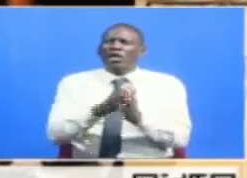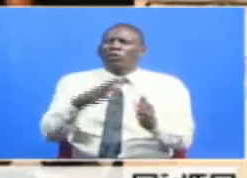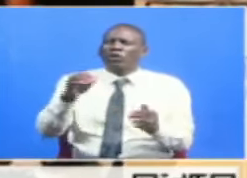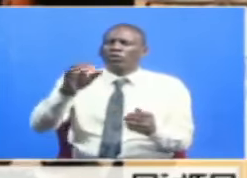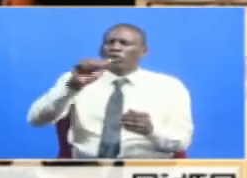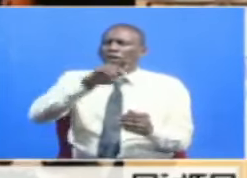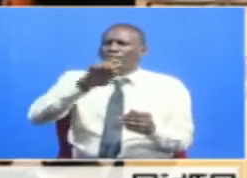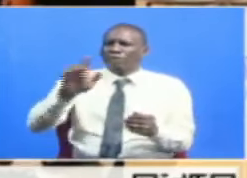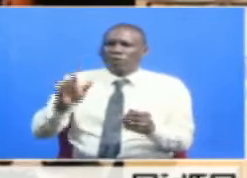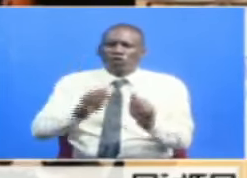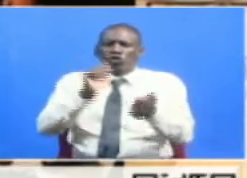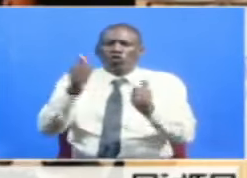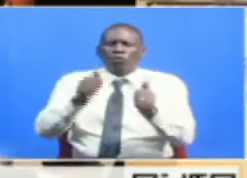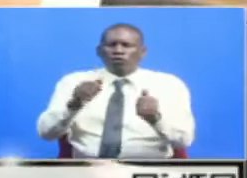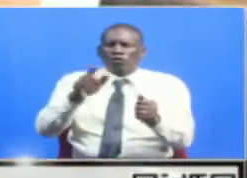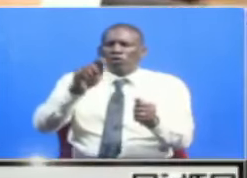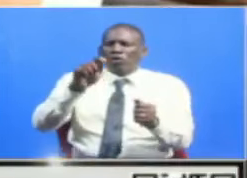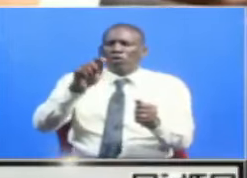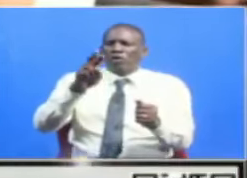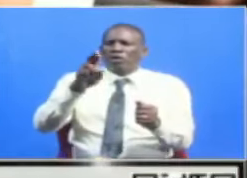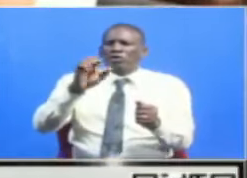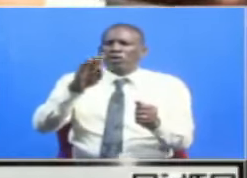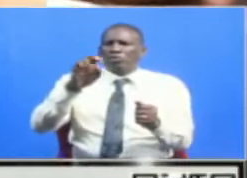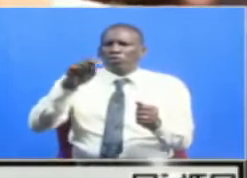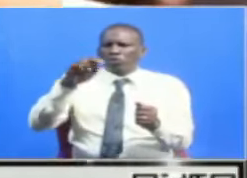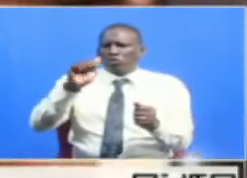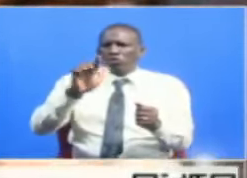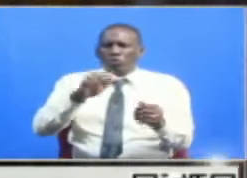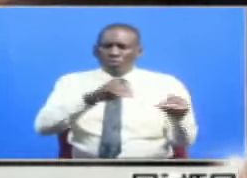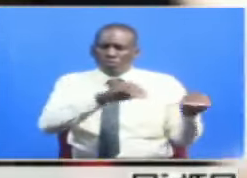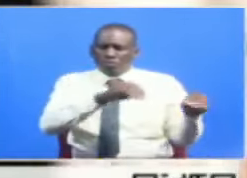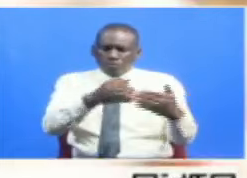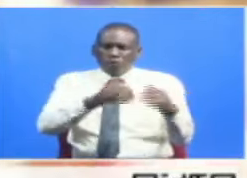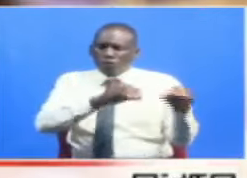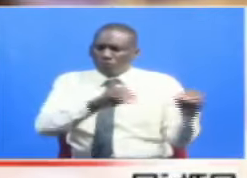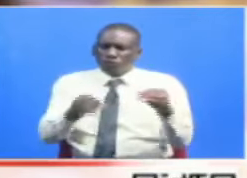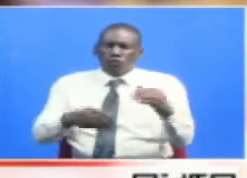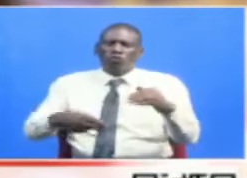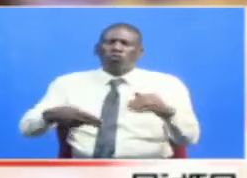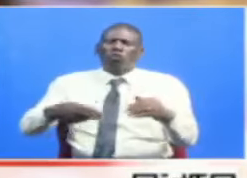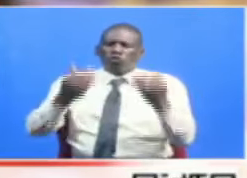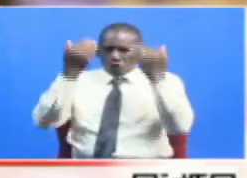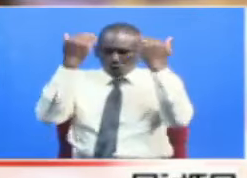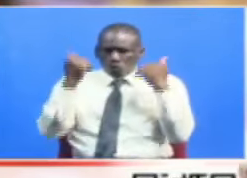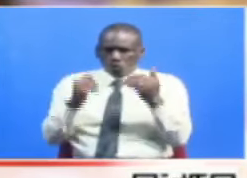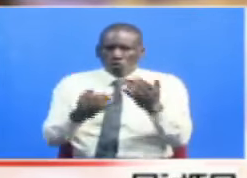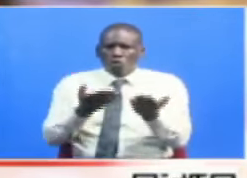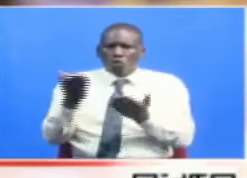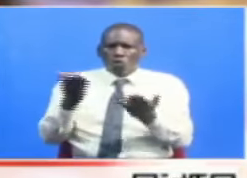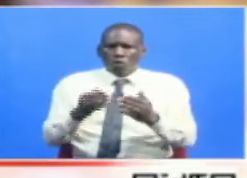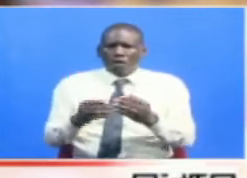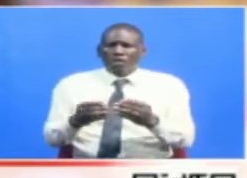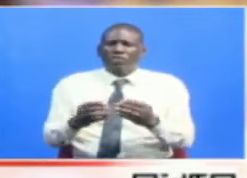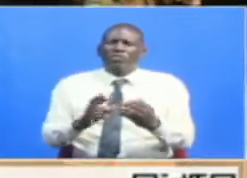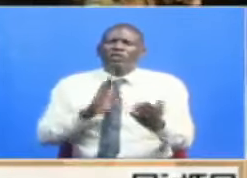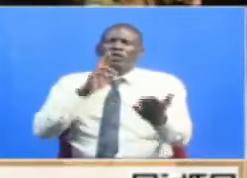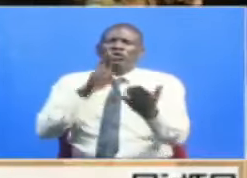to the Competition Tribunal before escalating the matter to the High Court after an adverse outcome at the tribunal